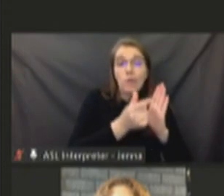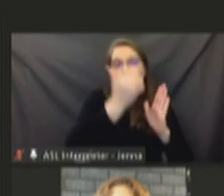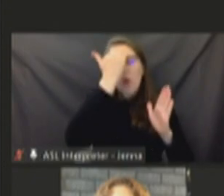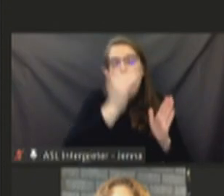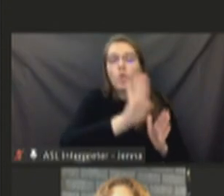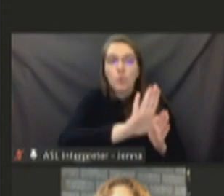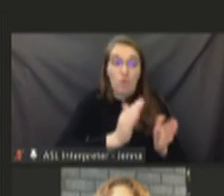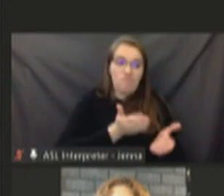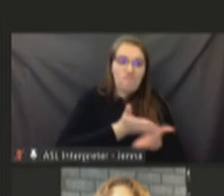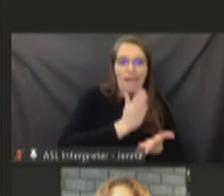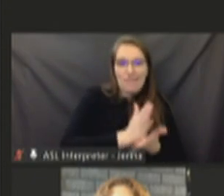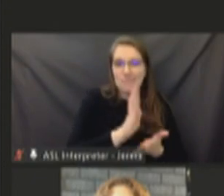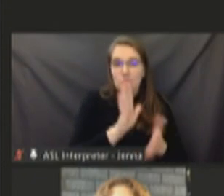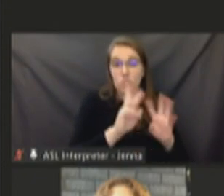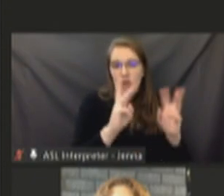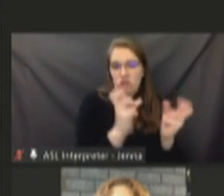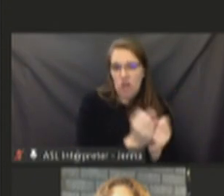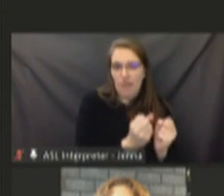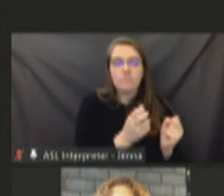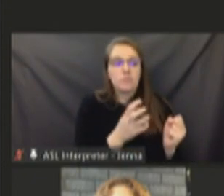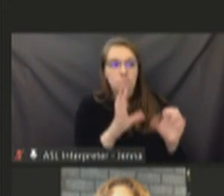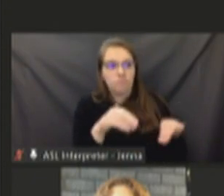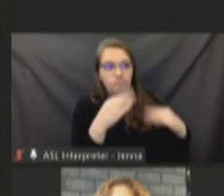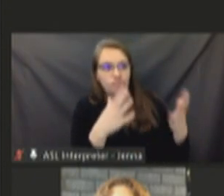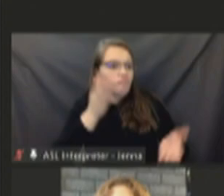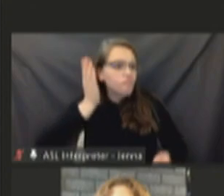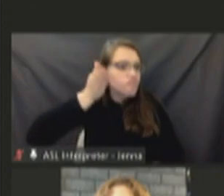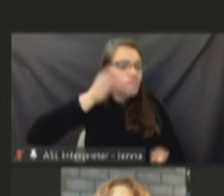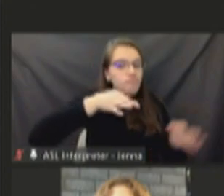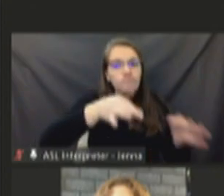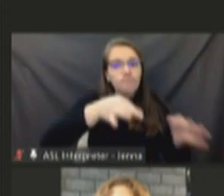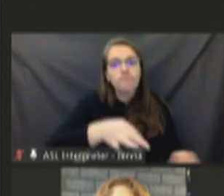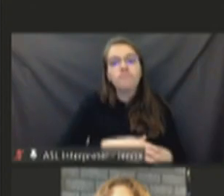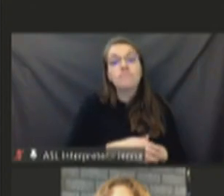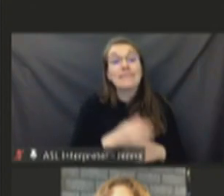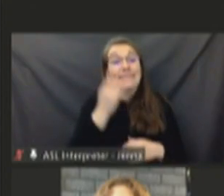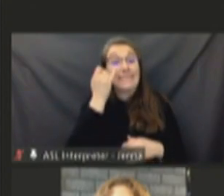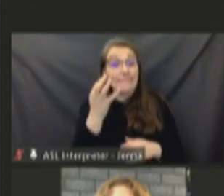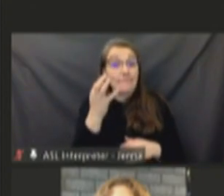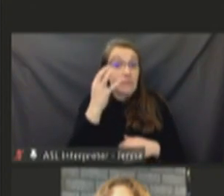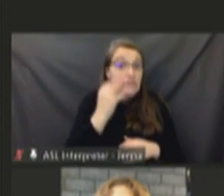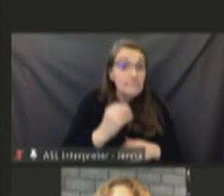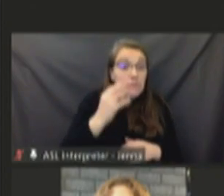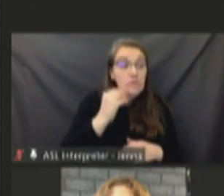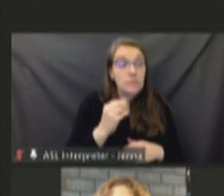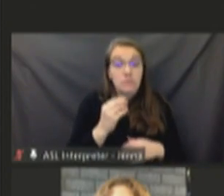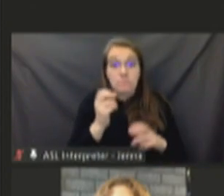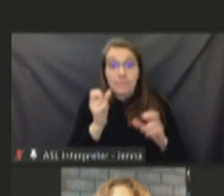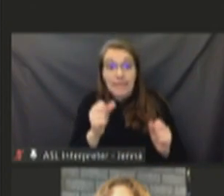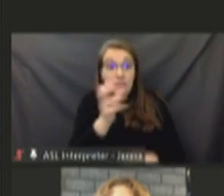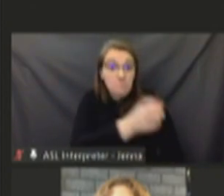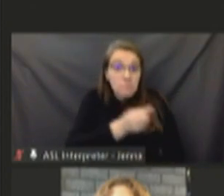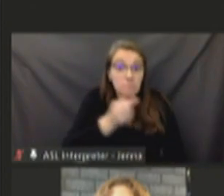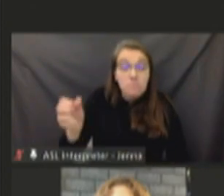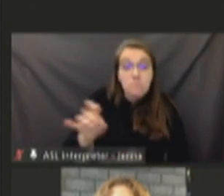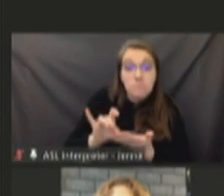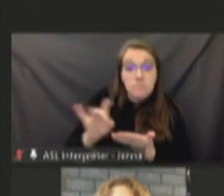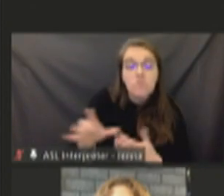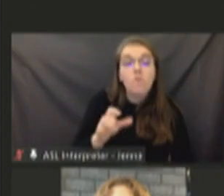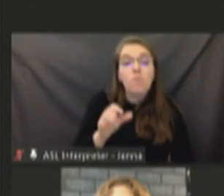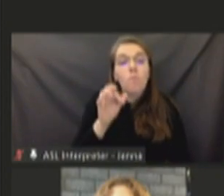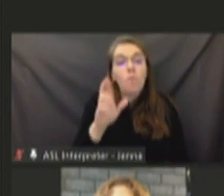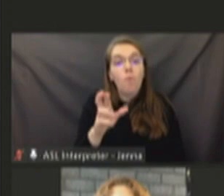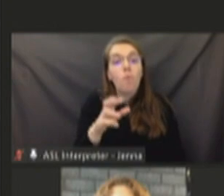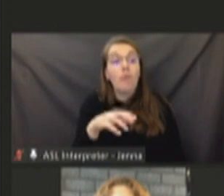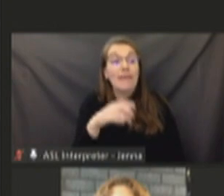people what their rights are if they come across ICE agents that could deport them, and also provide the representation for people who are already in